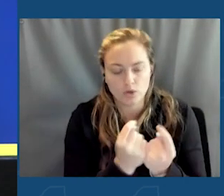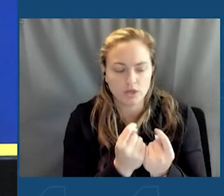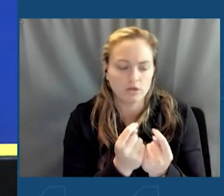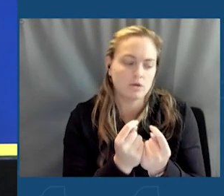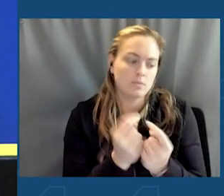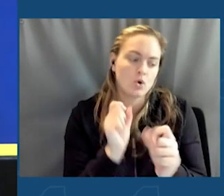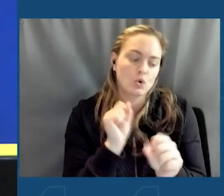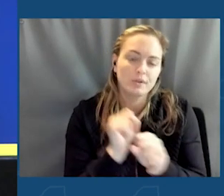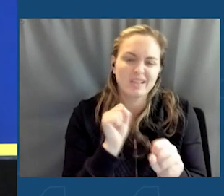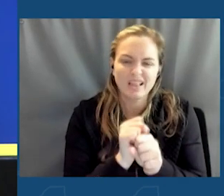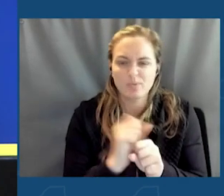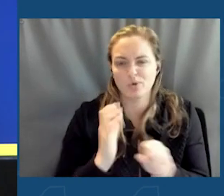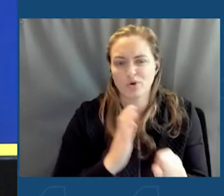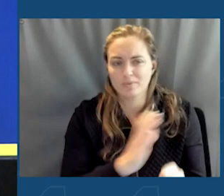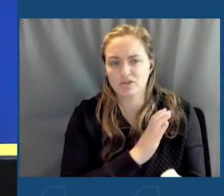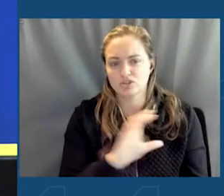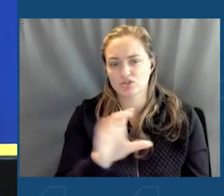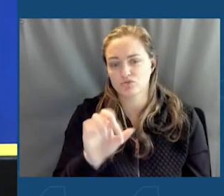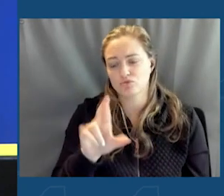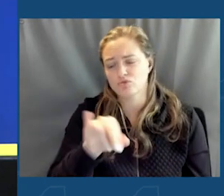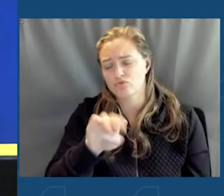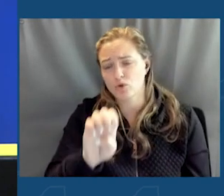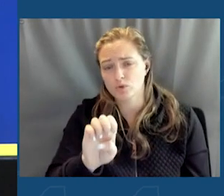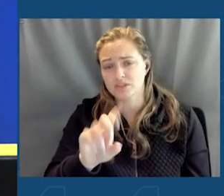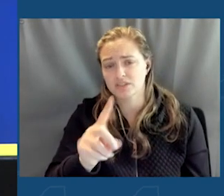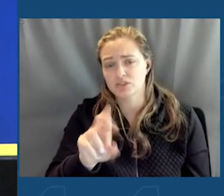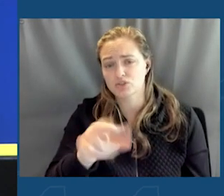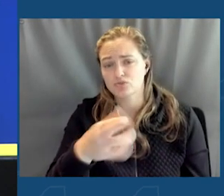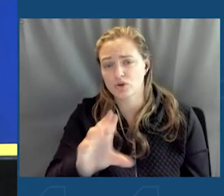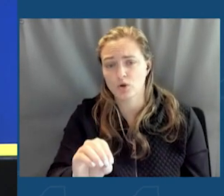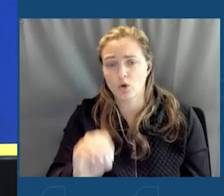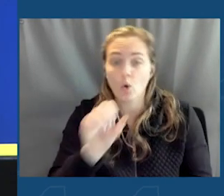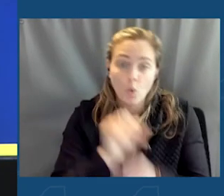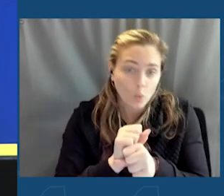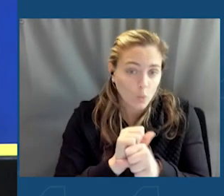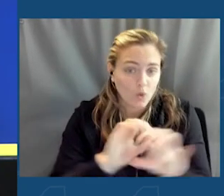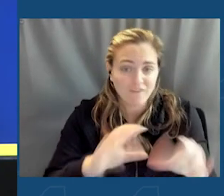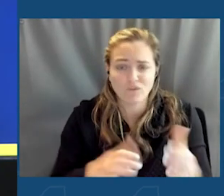Rosalie Drago, has done an incredible job. Workforce development expert.